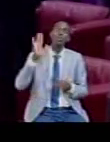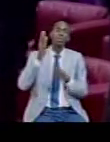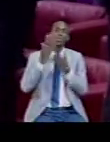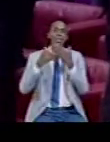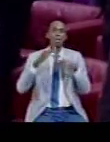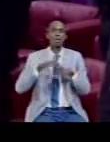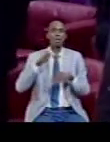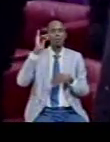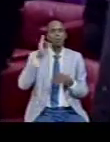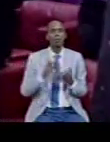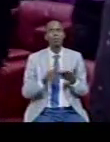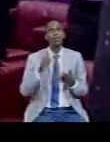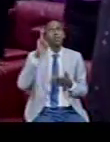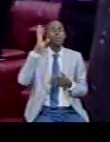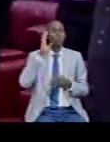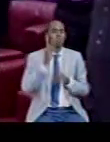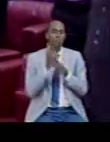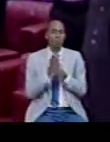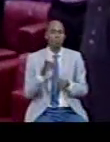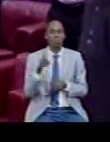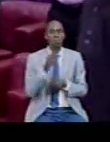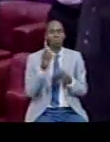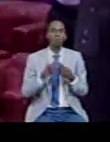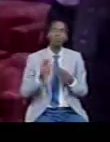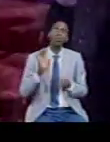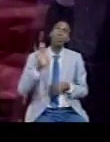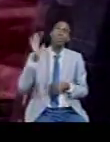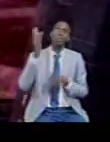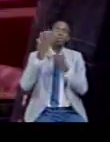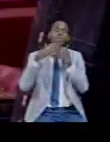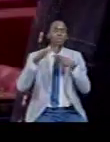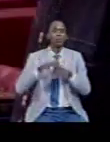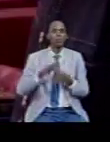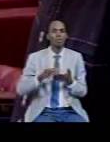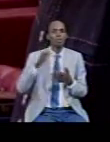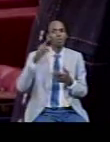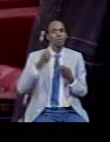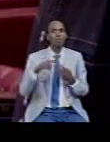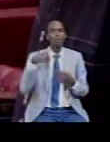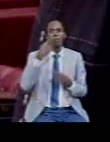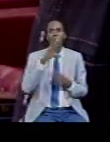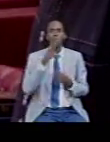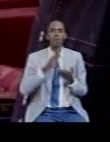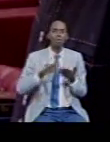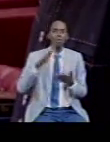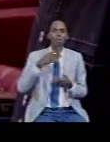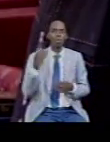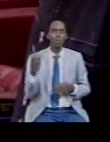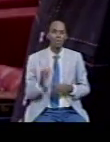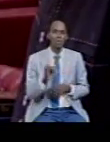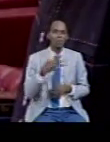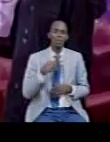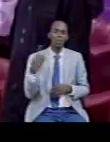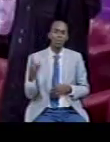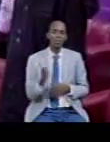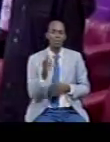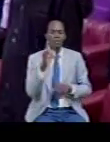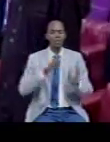will preserve you to his heavenly glory. To whom be glory forever and ever. And let the church say,